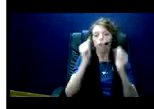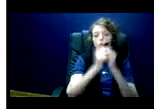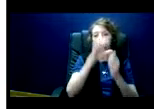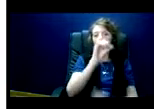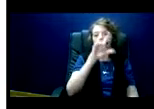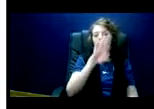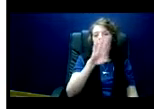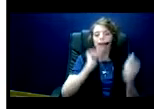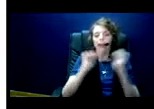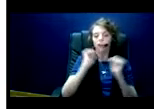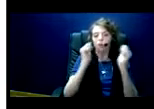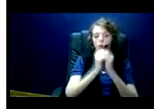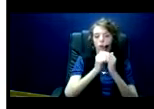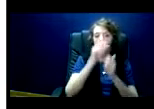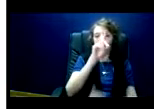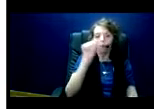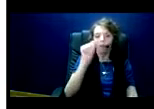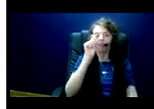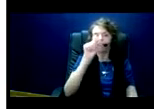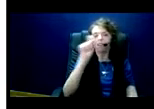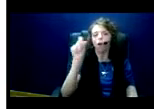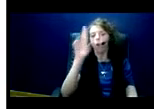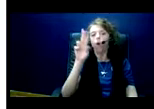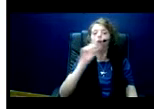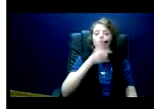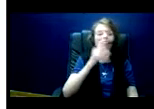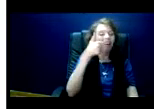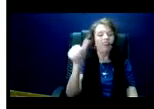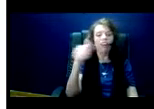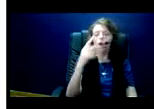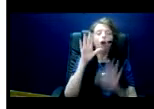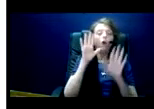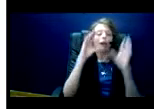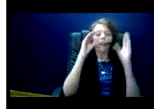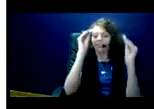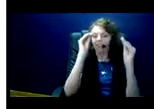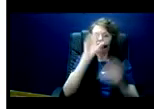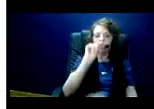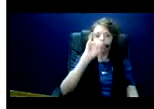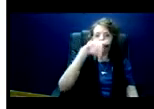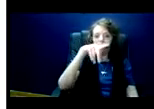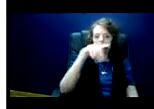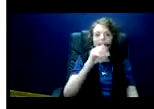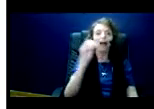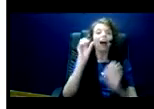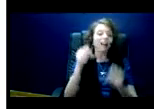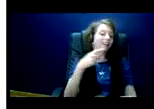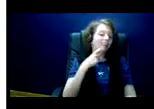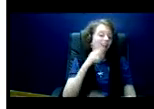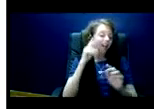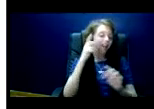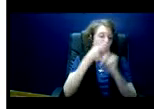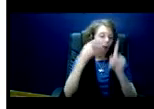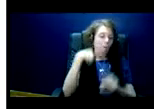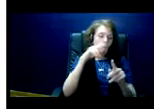developmental disabilities, ... or really anyone. These are really just great teaching tips. And I can say from a personal standpoint,